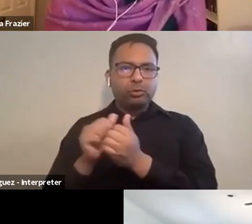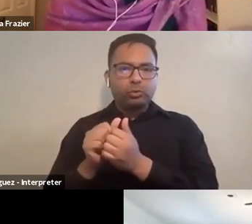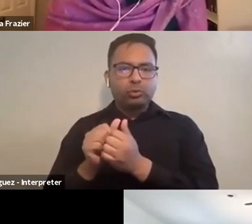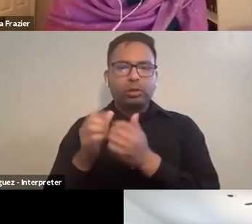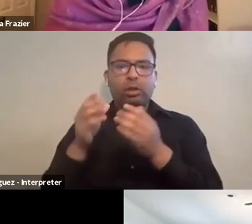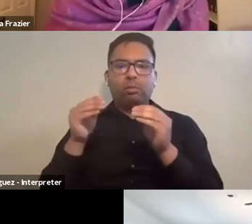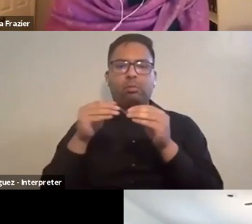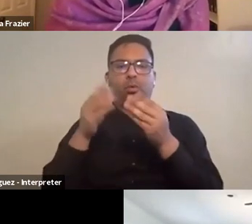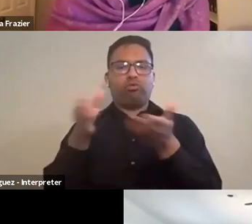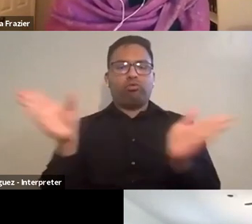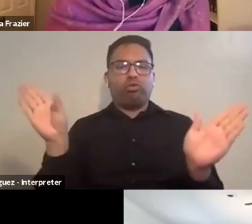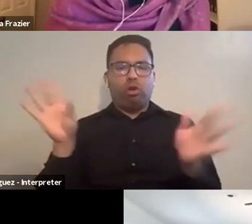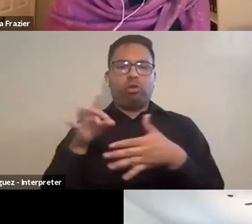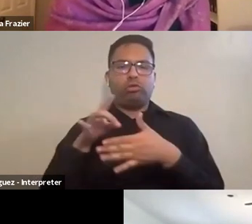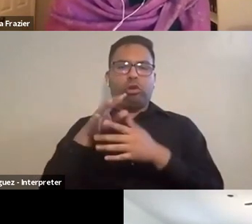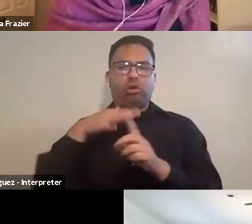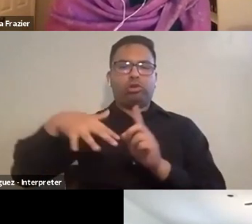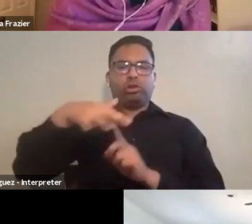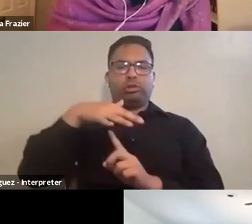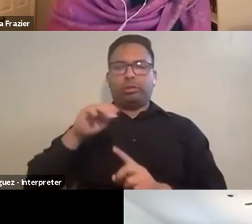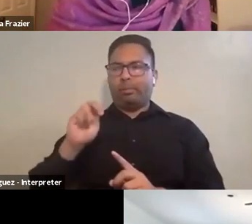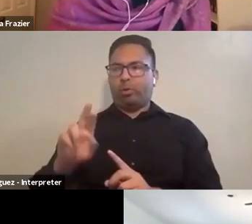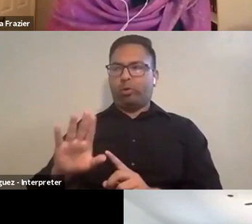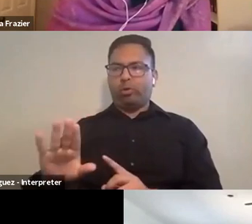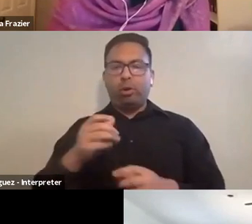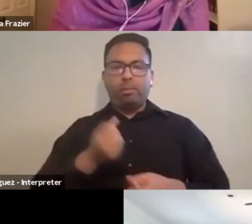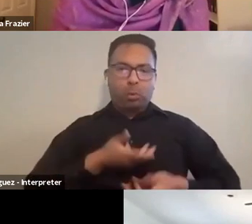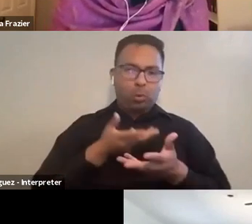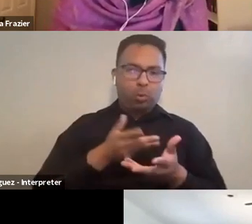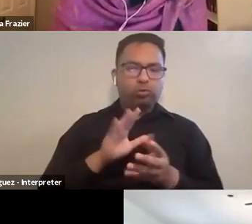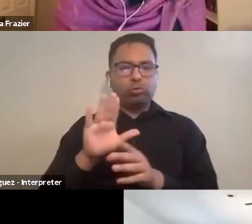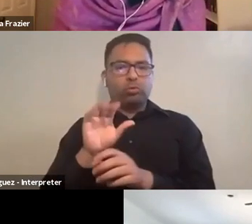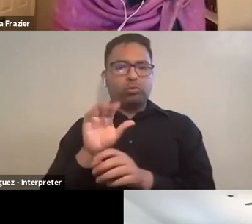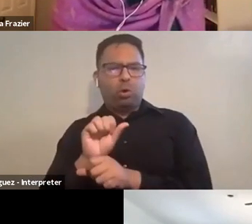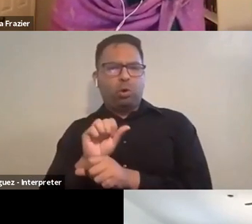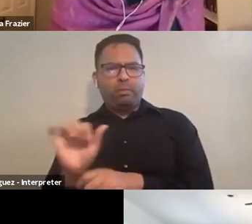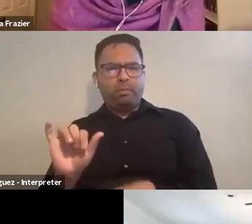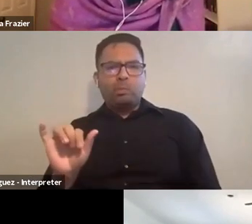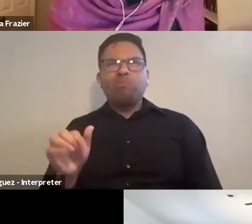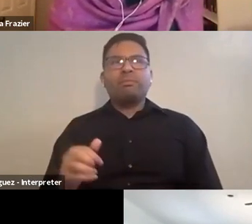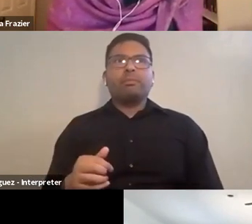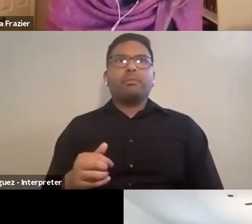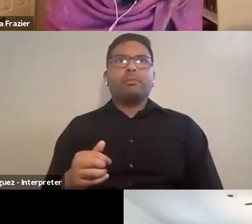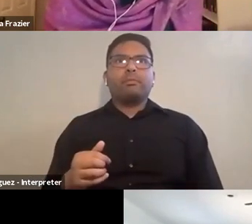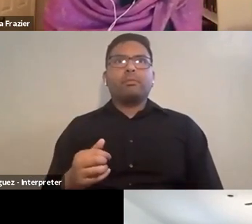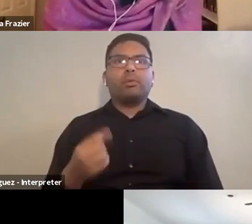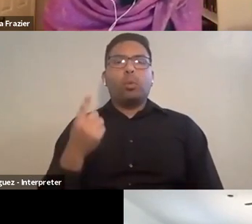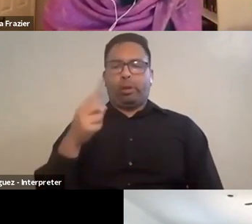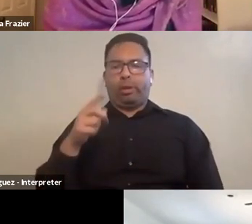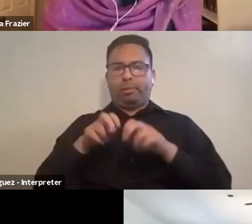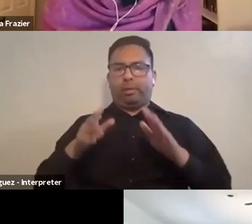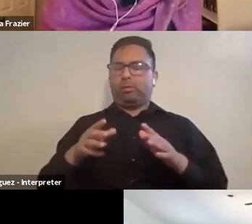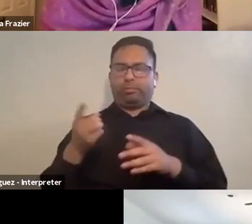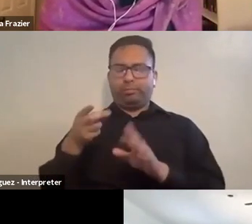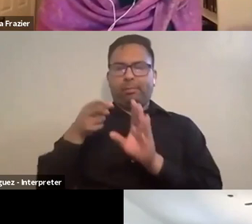of Margaret's poetry and her work. And one panelist participant has